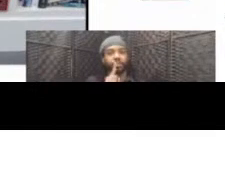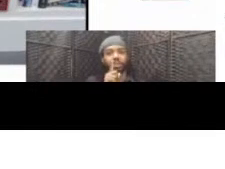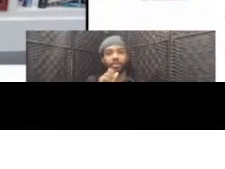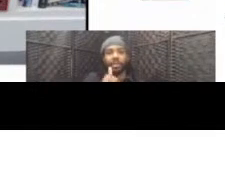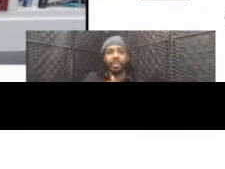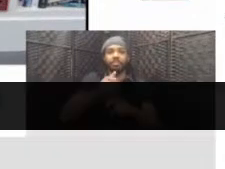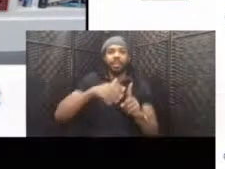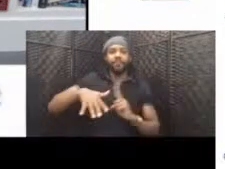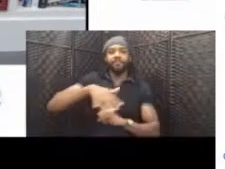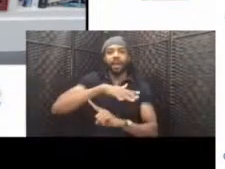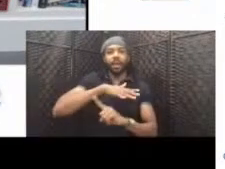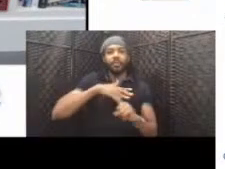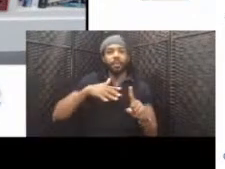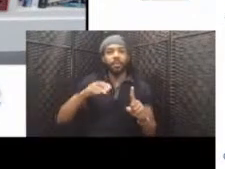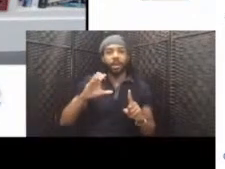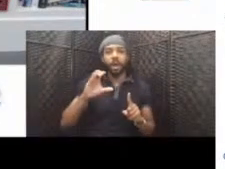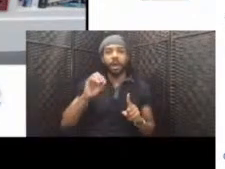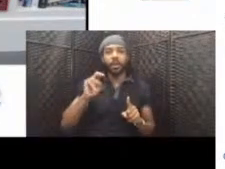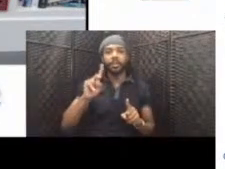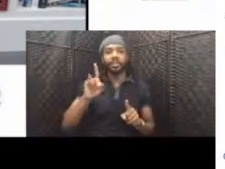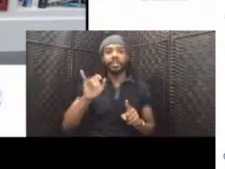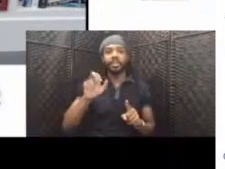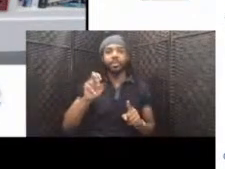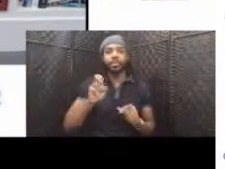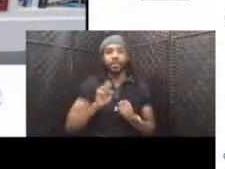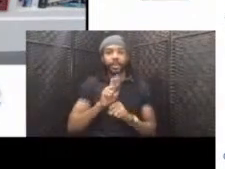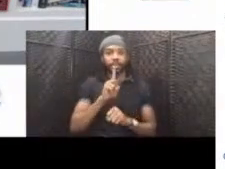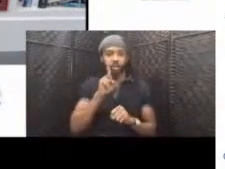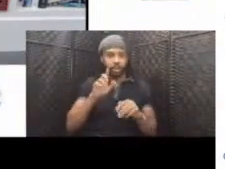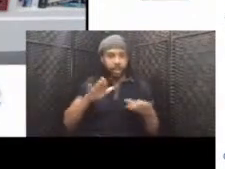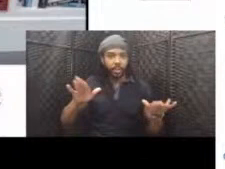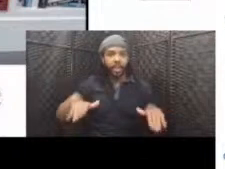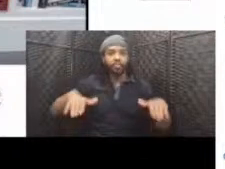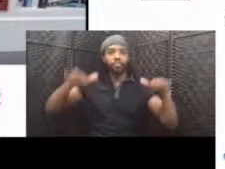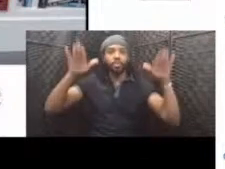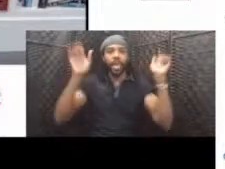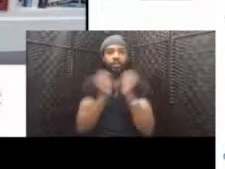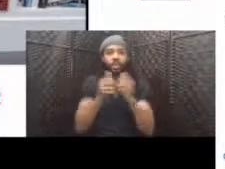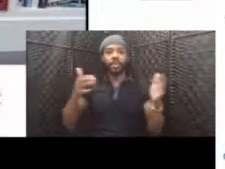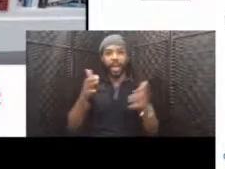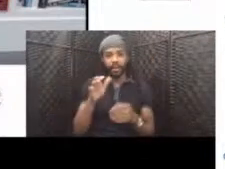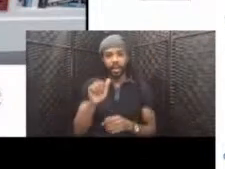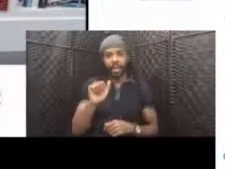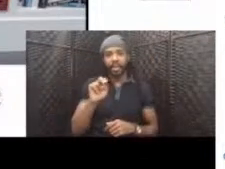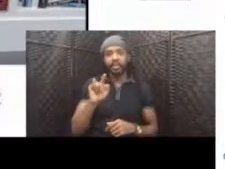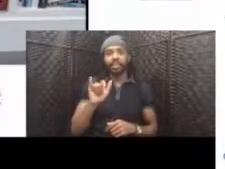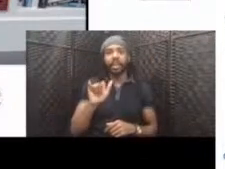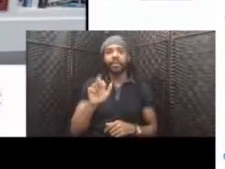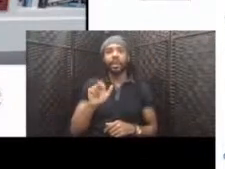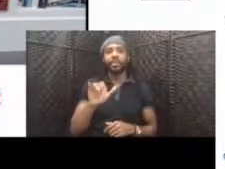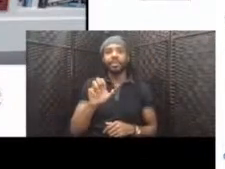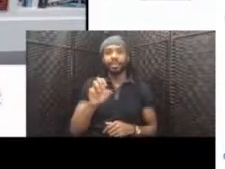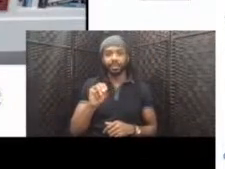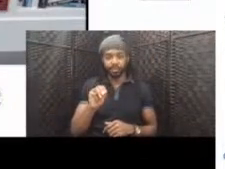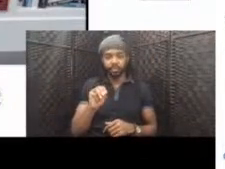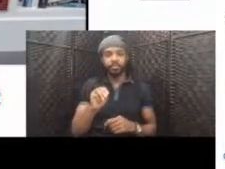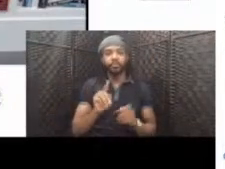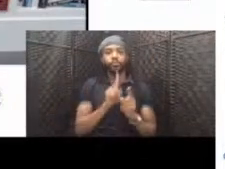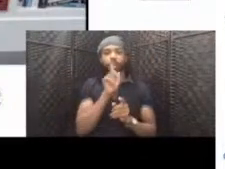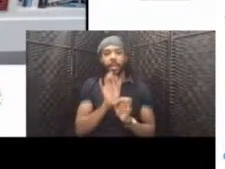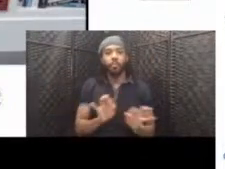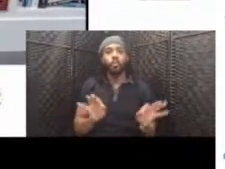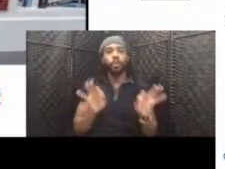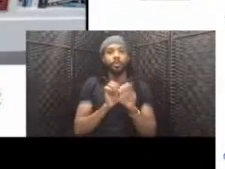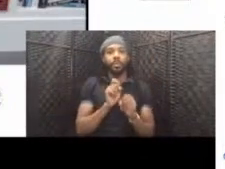where our kids can be raised to be anti-racist. I write about, in How to Raise an Anti-Racist, how it's important for us to child-proof